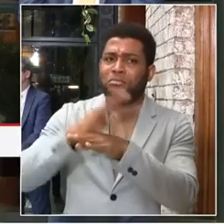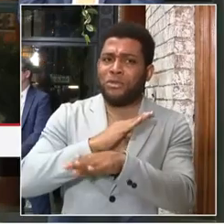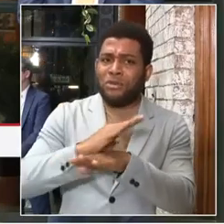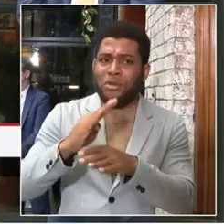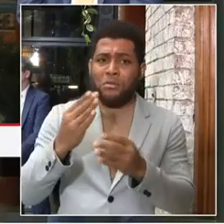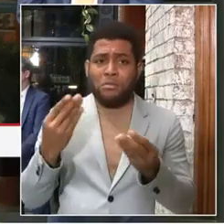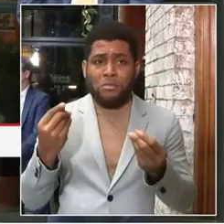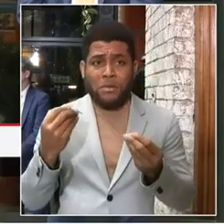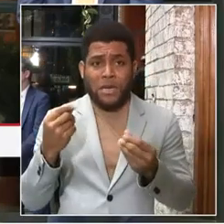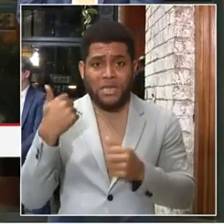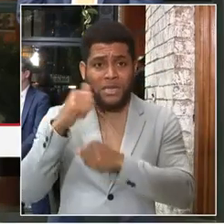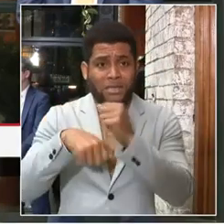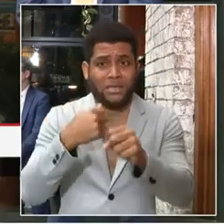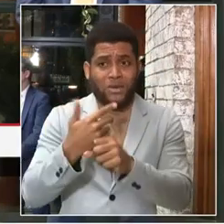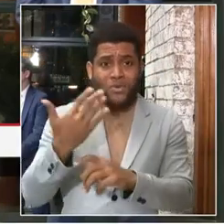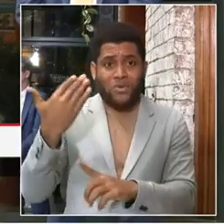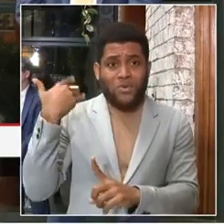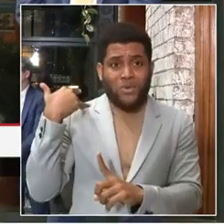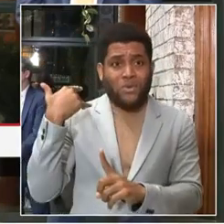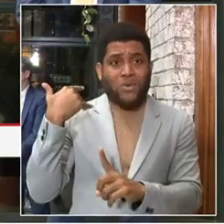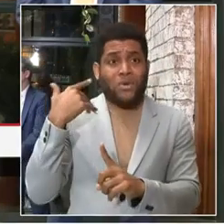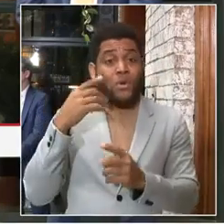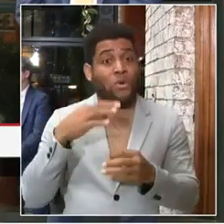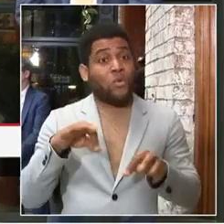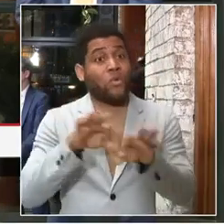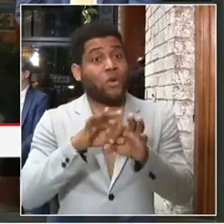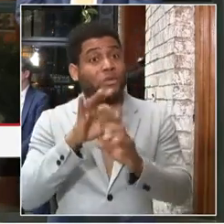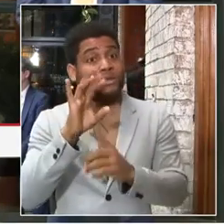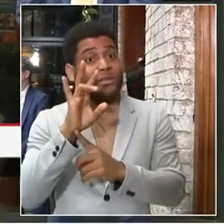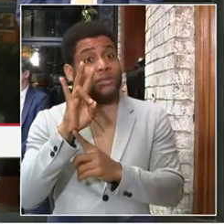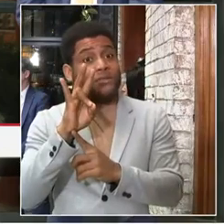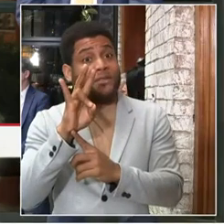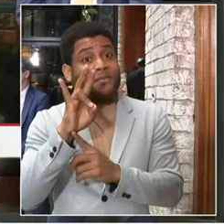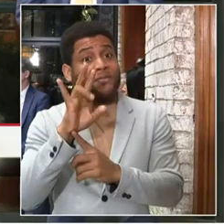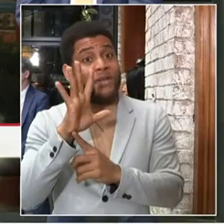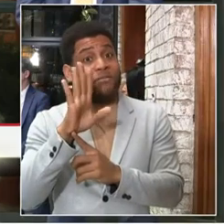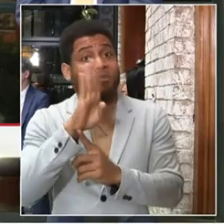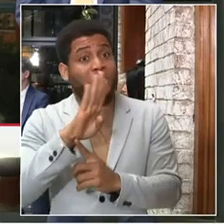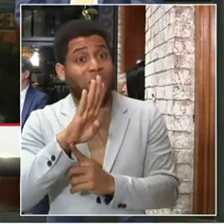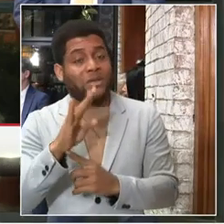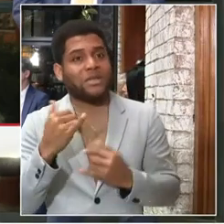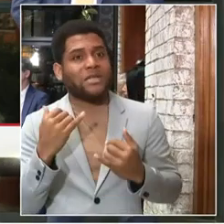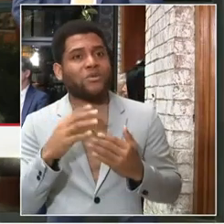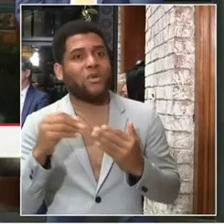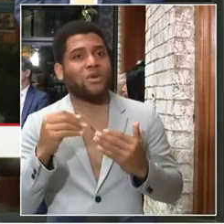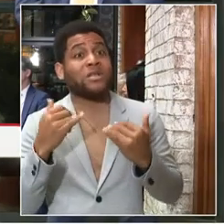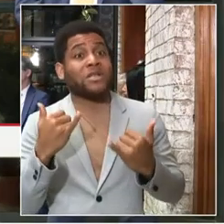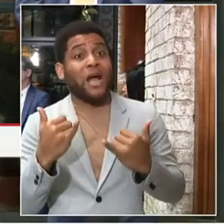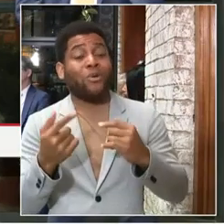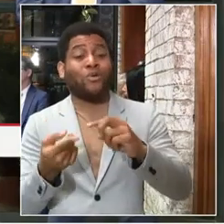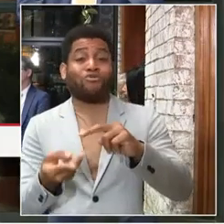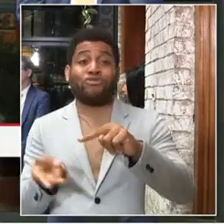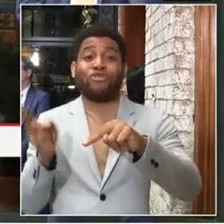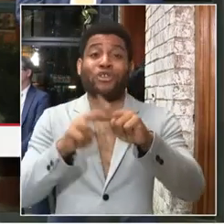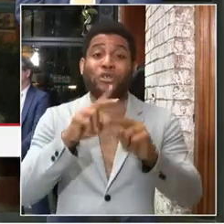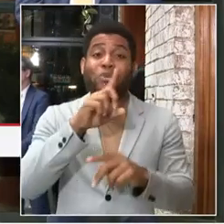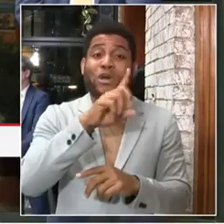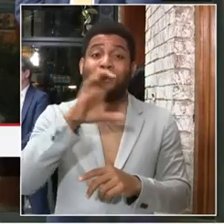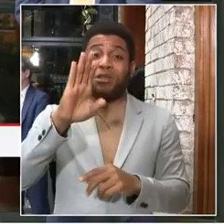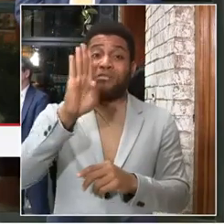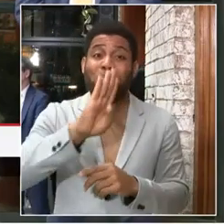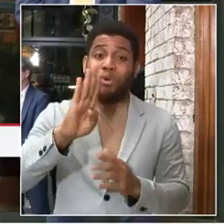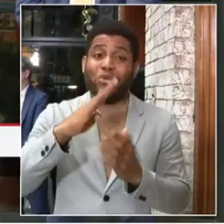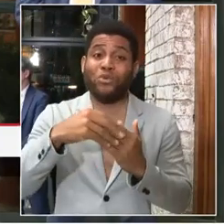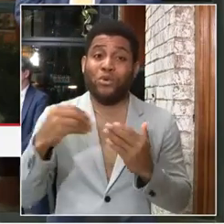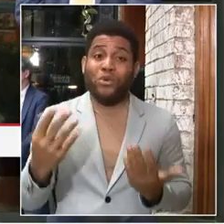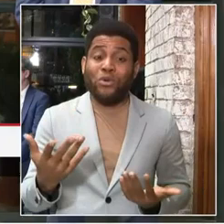it's worth over $100 billion. And we assess taxes on those values that allow us to make